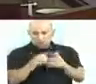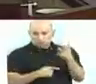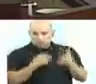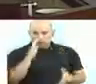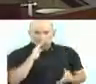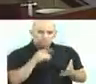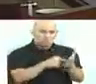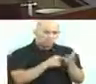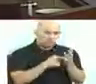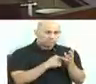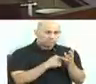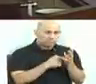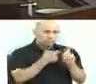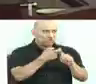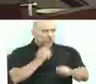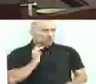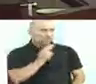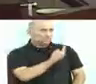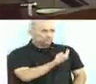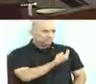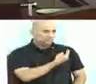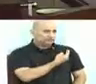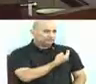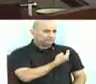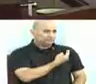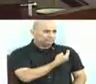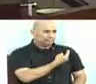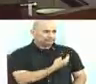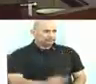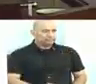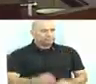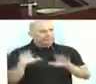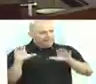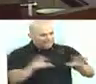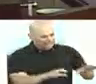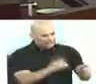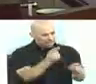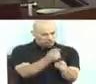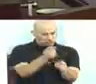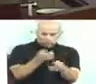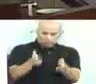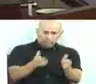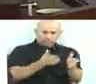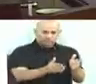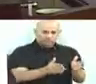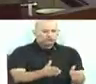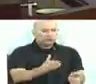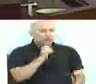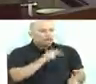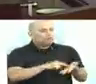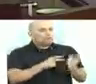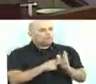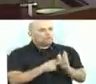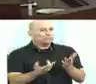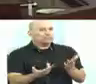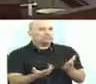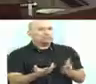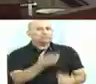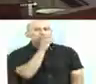God requires of us. Act justly does not mean to talk about